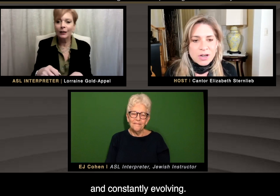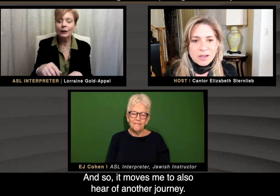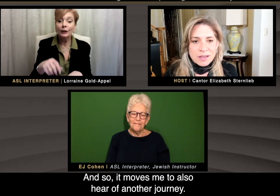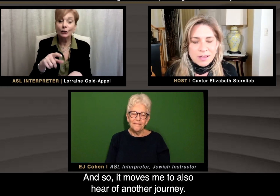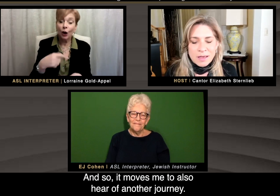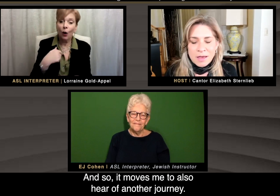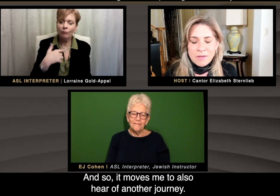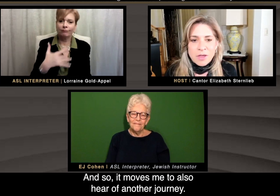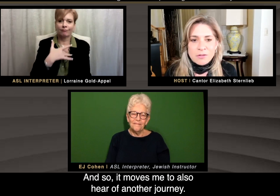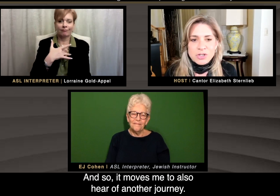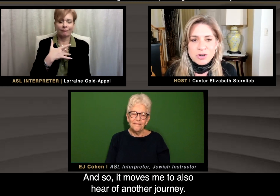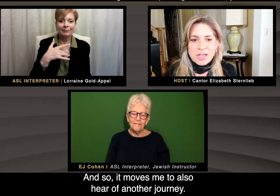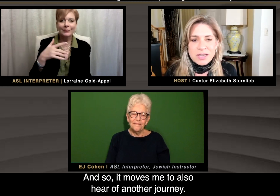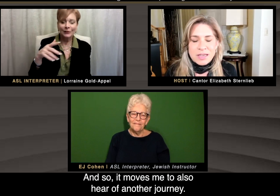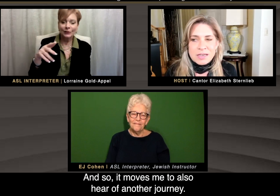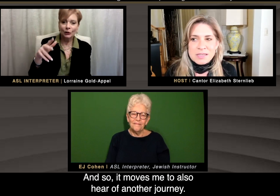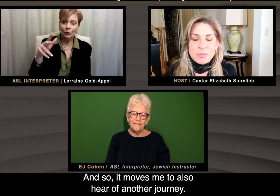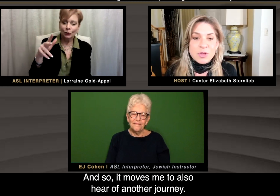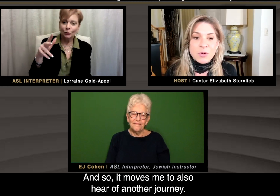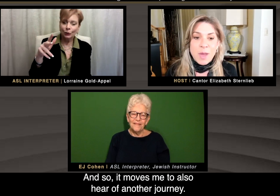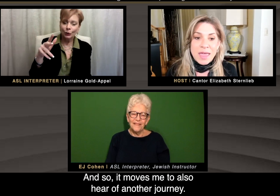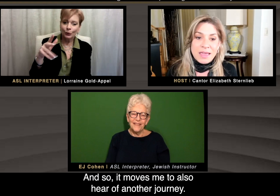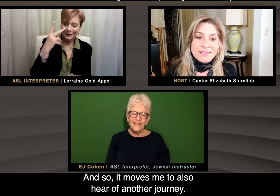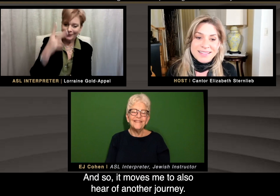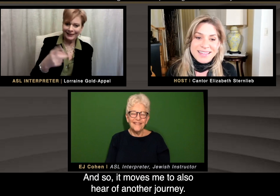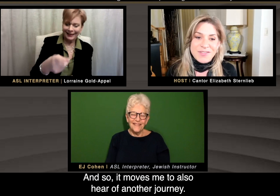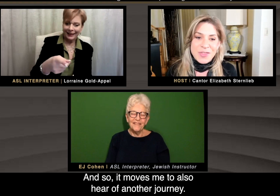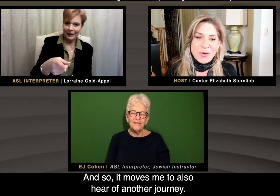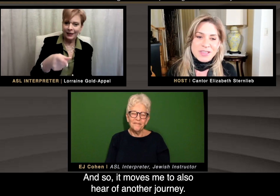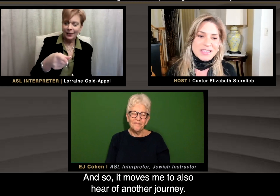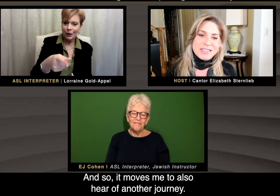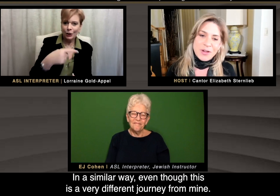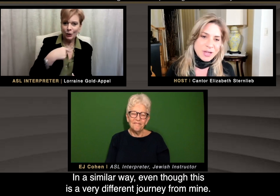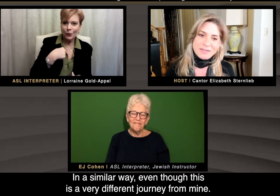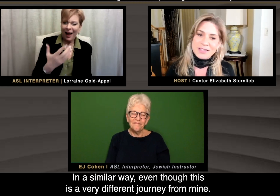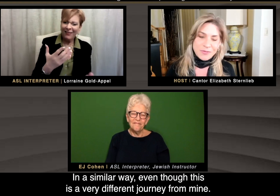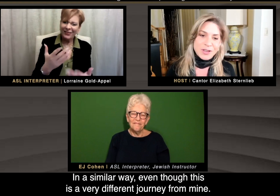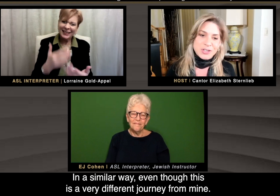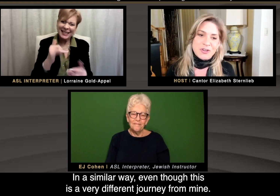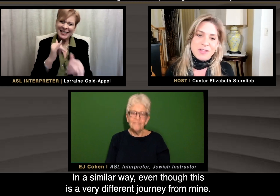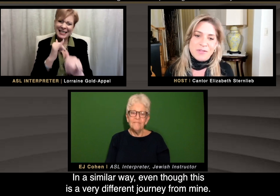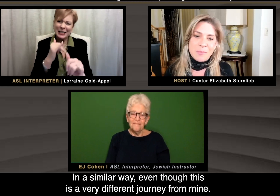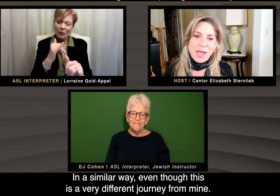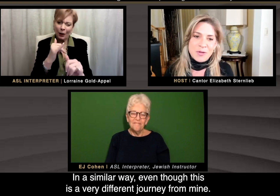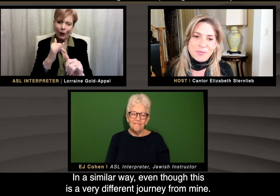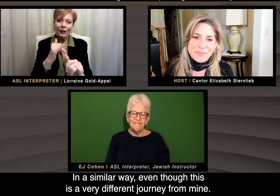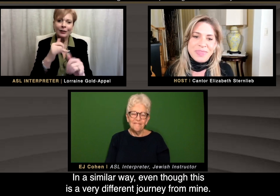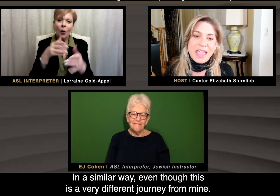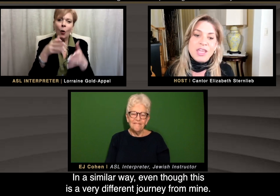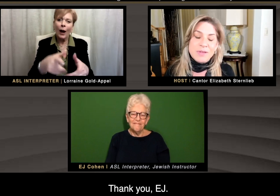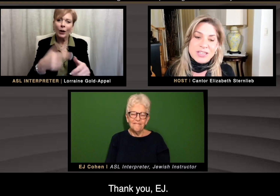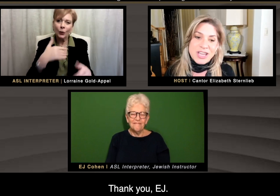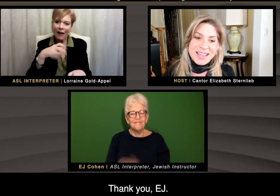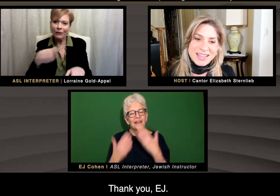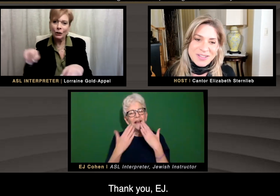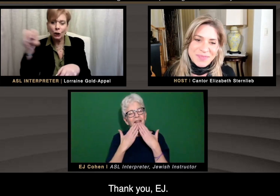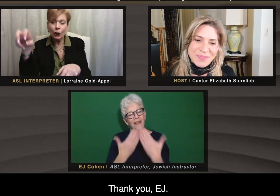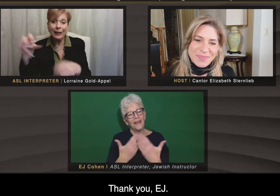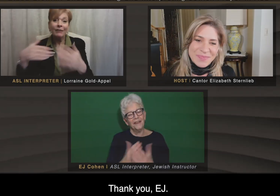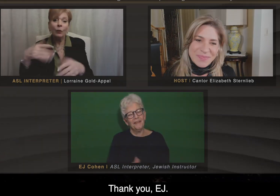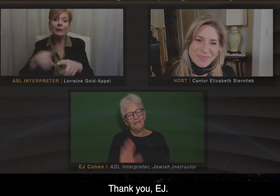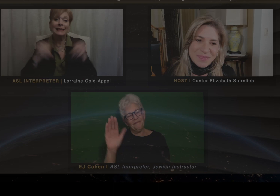also hear of another journey in a similar way, even though this is a very different journey from my own. Thank you,